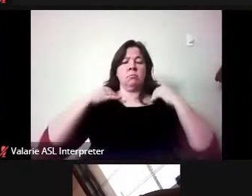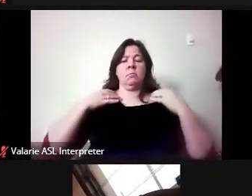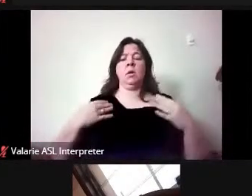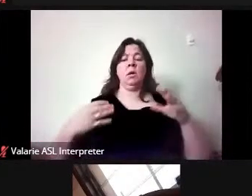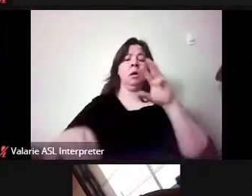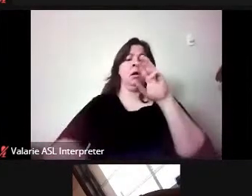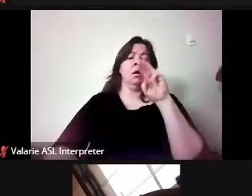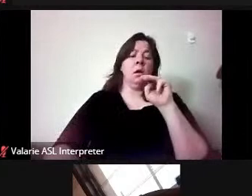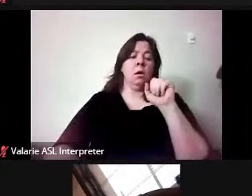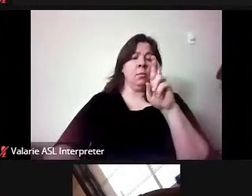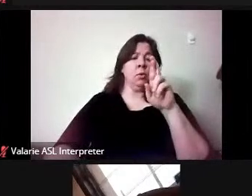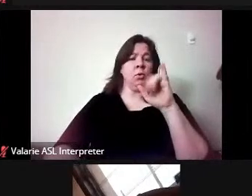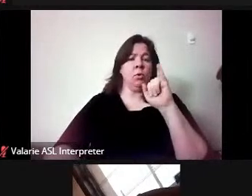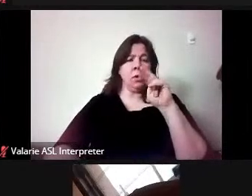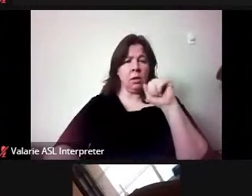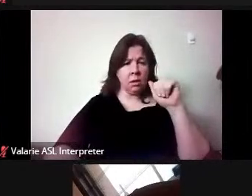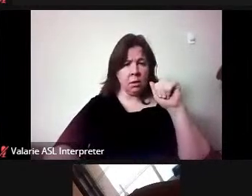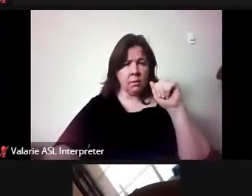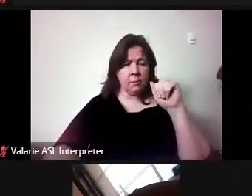Marina. Yes.